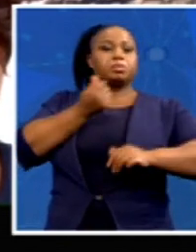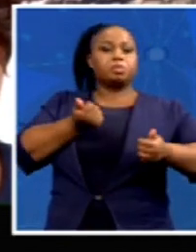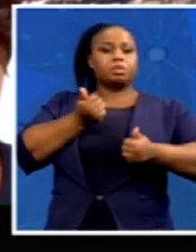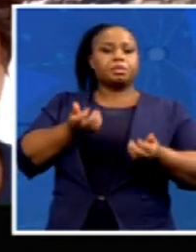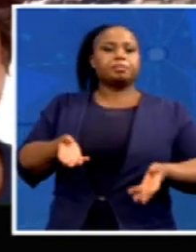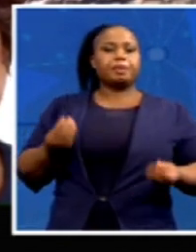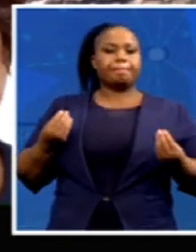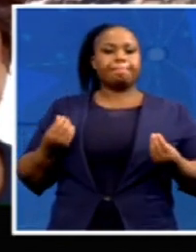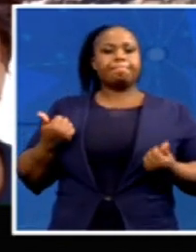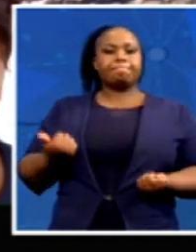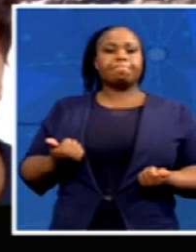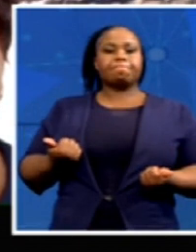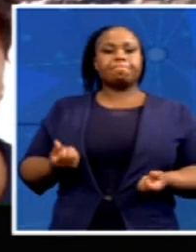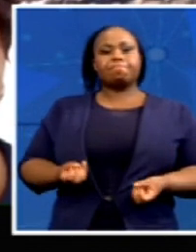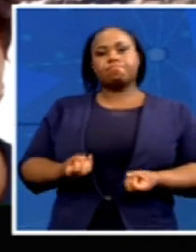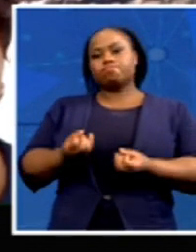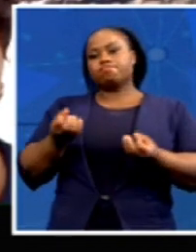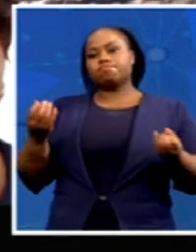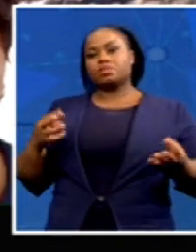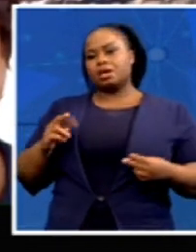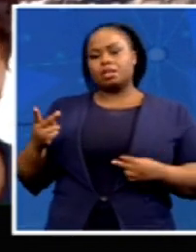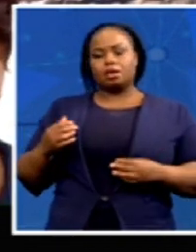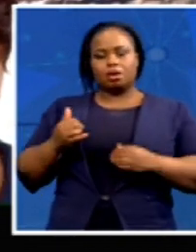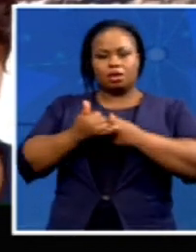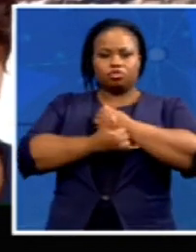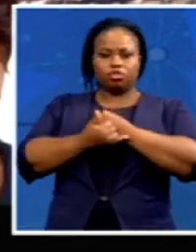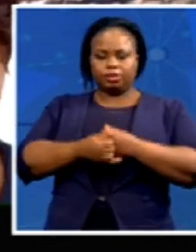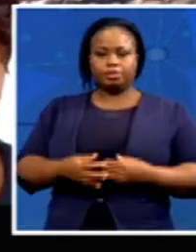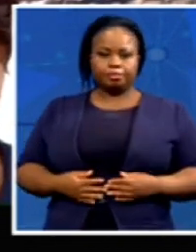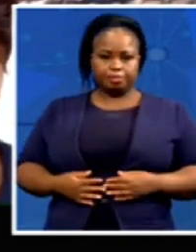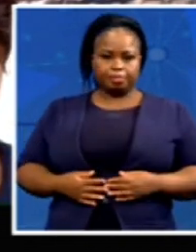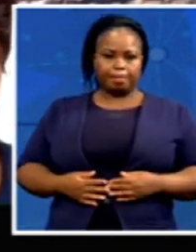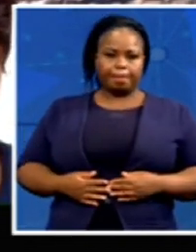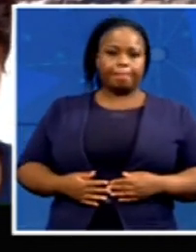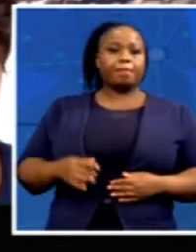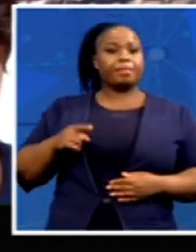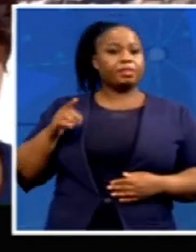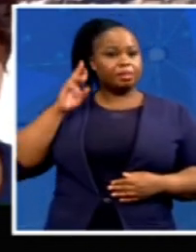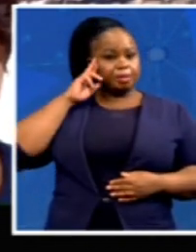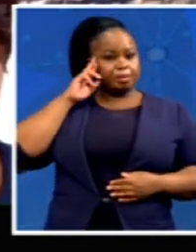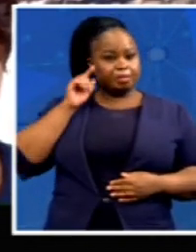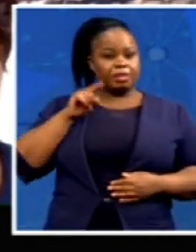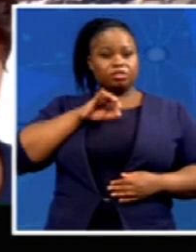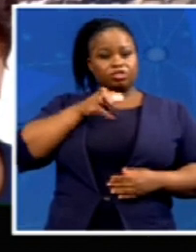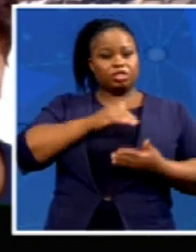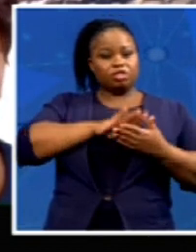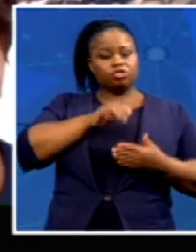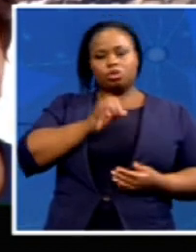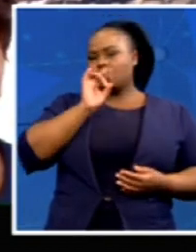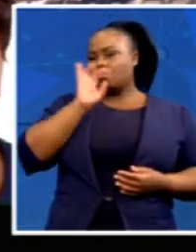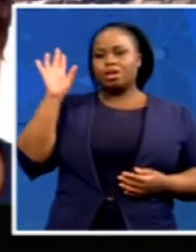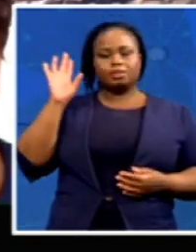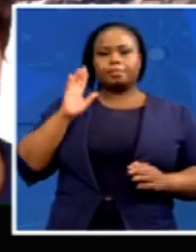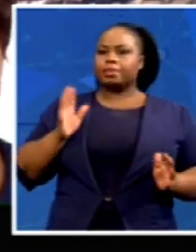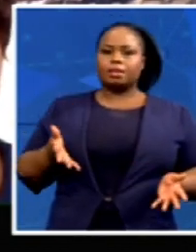AVAC mechanism. You always have to keep in mind that this is a single dose vaccine, which means to bring it to the equivalence,